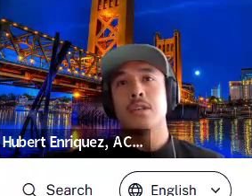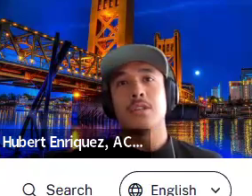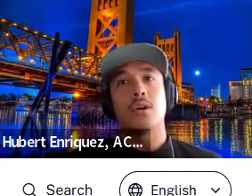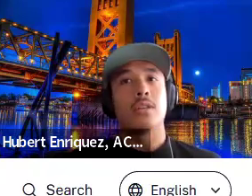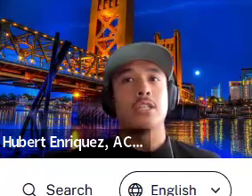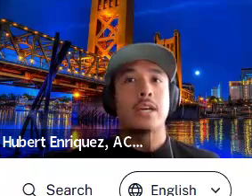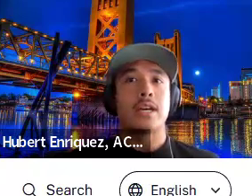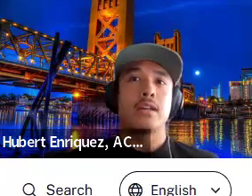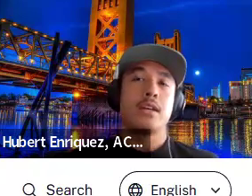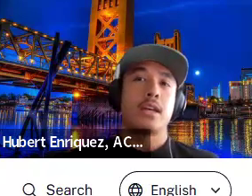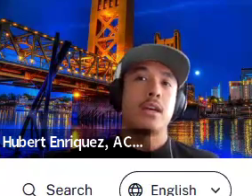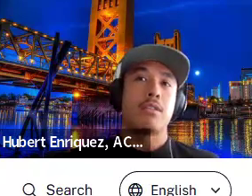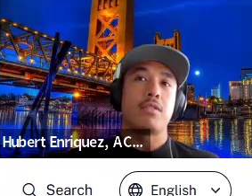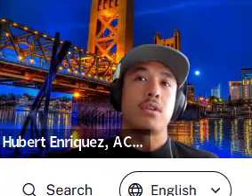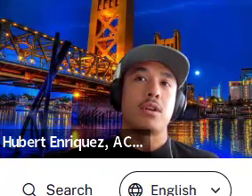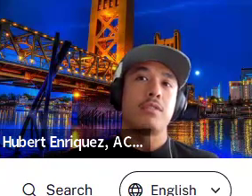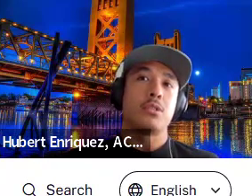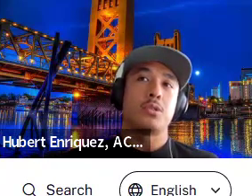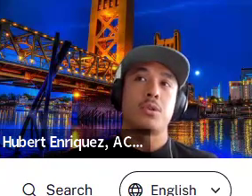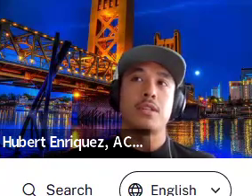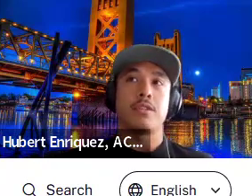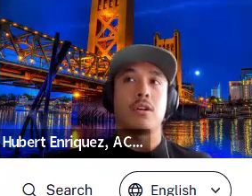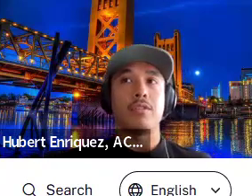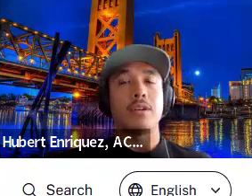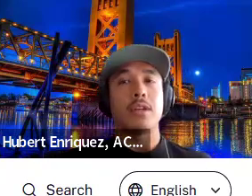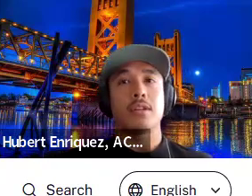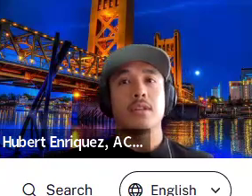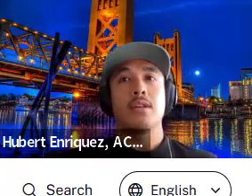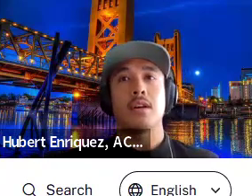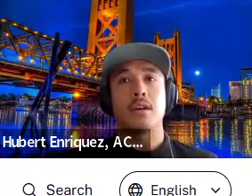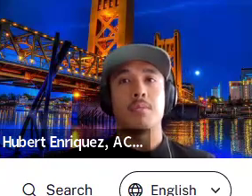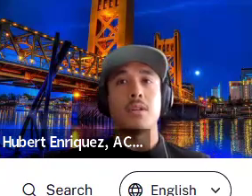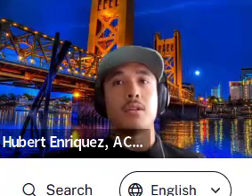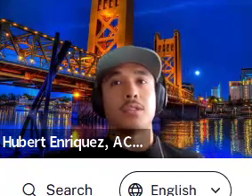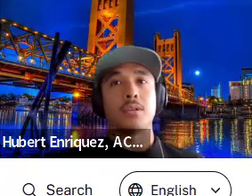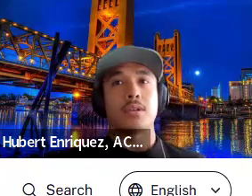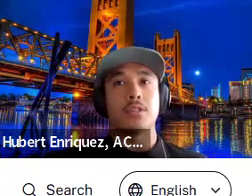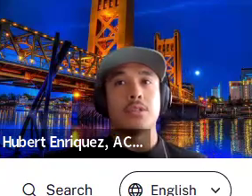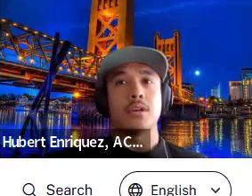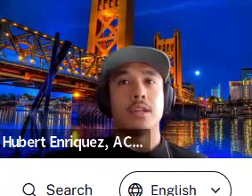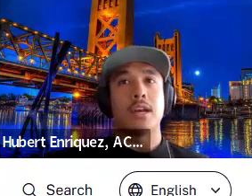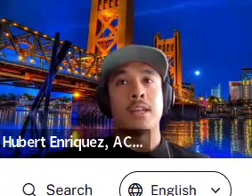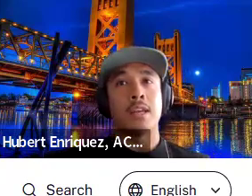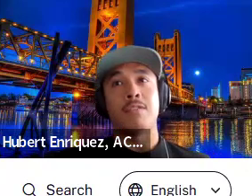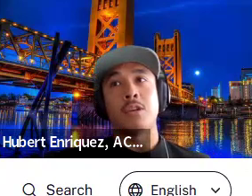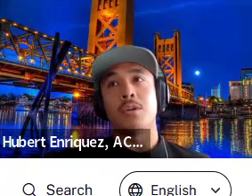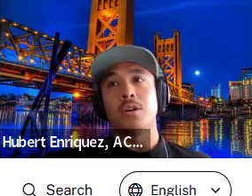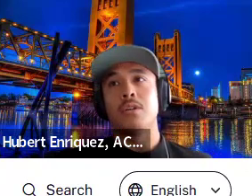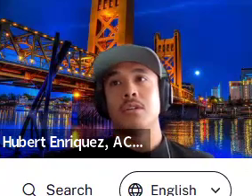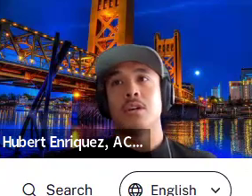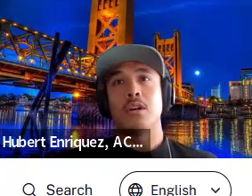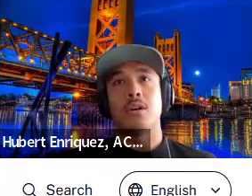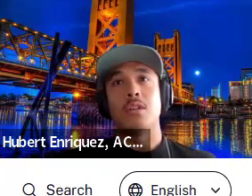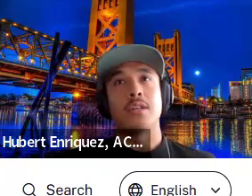text, you could do an online chat, and for individuals who are deaf and hard of hearing, You could also do a 998